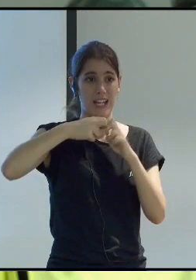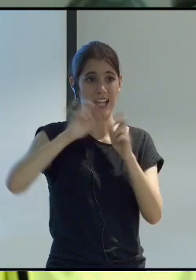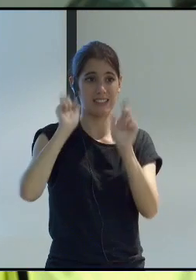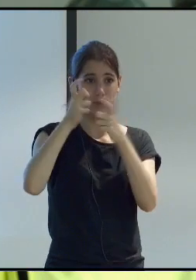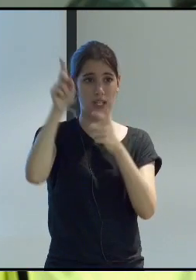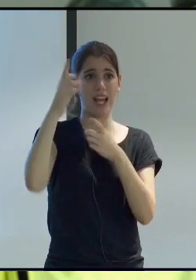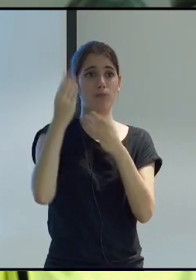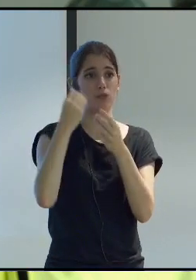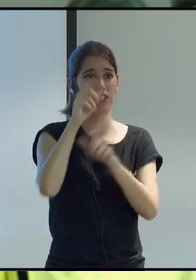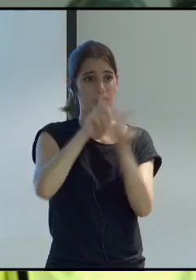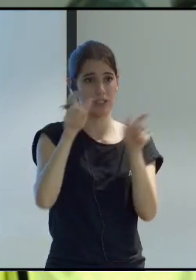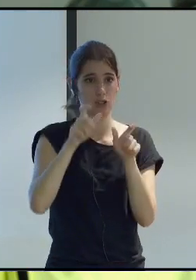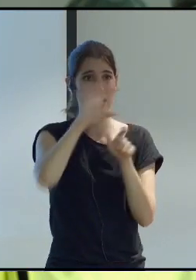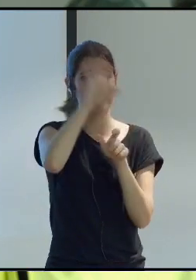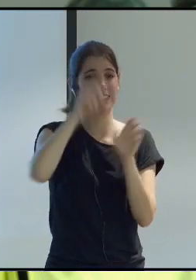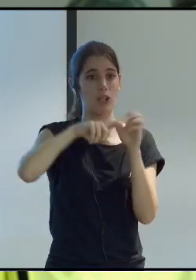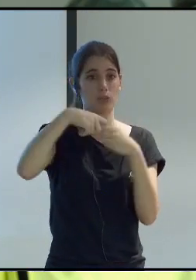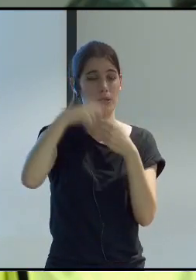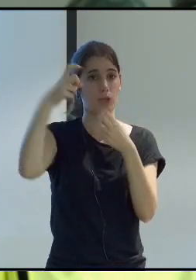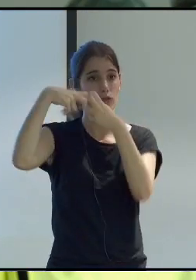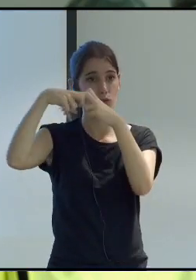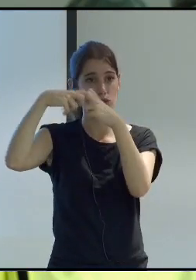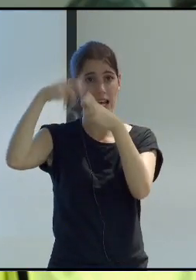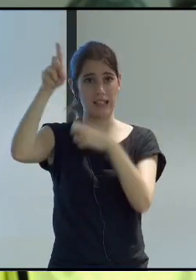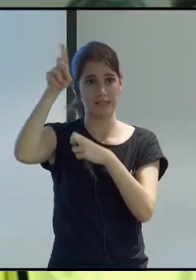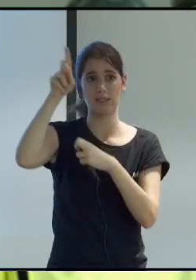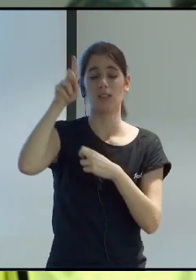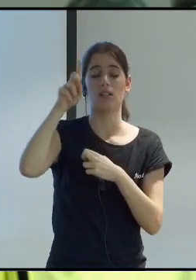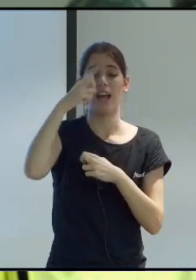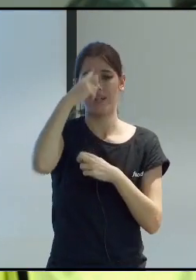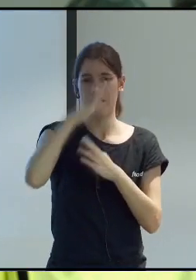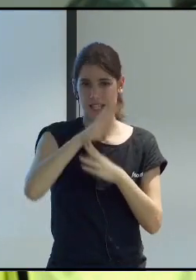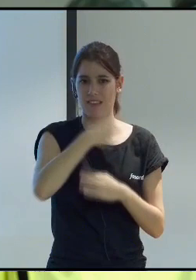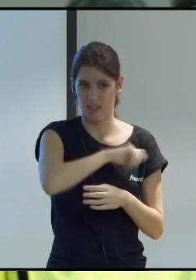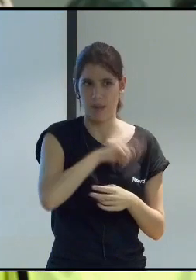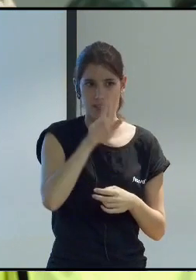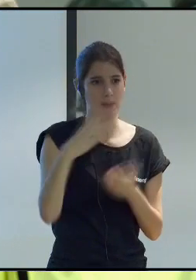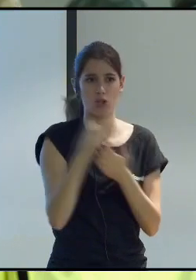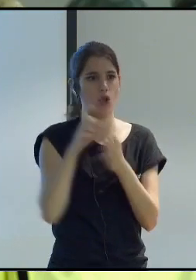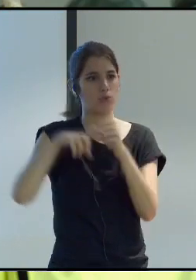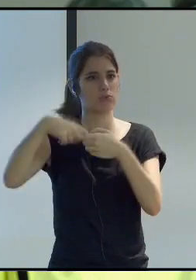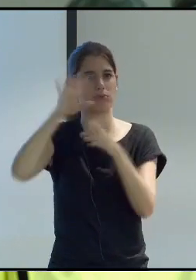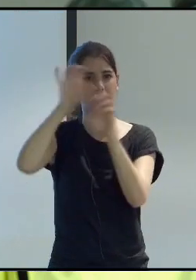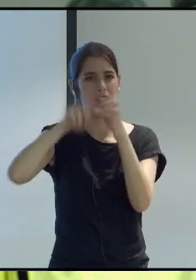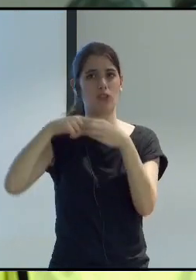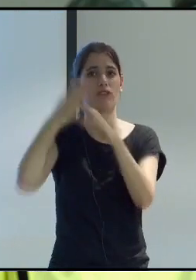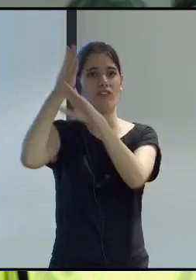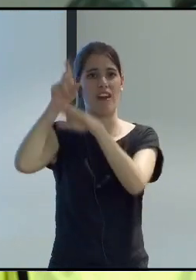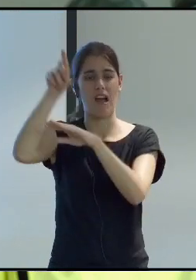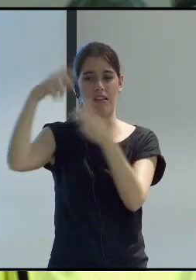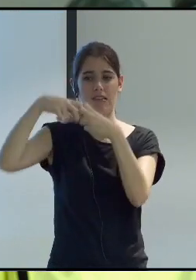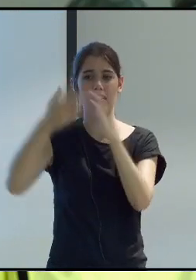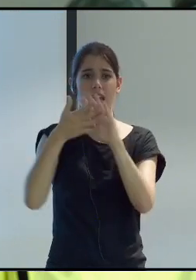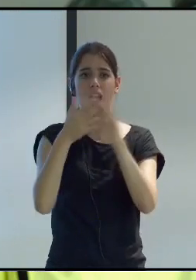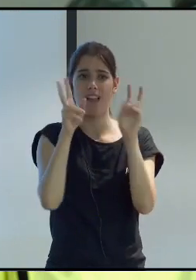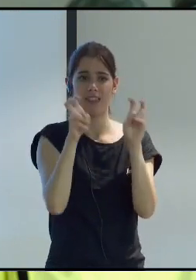states. We have a representative from Spain or from all member states who come and they speak about disability issues. But sadly